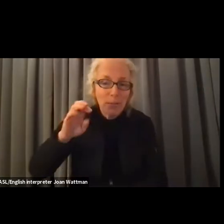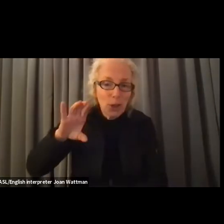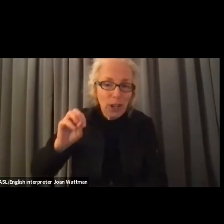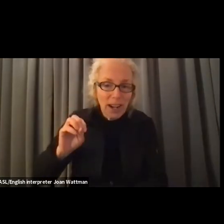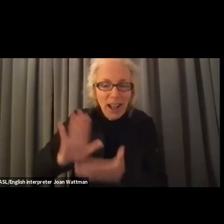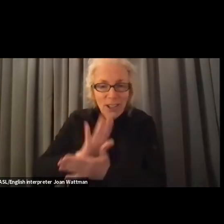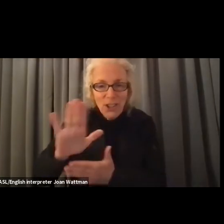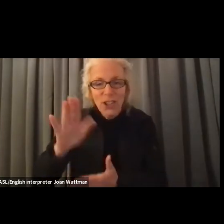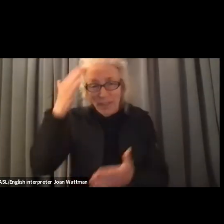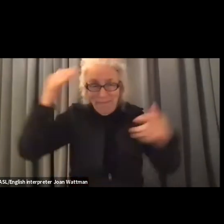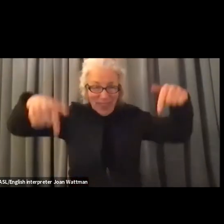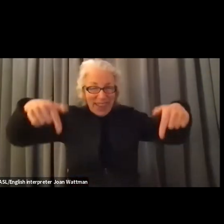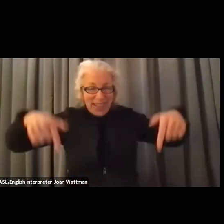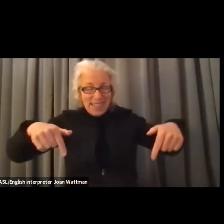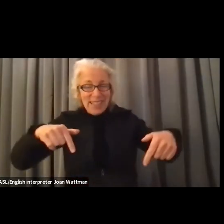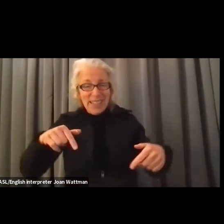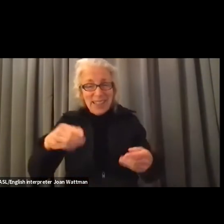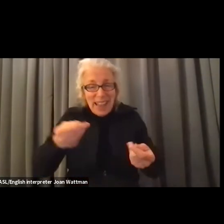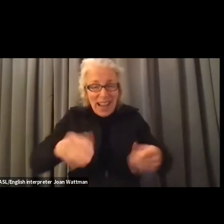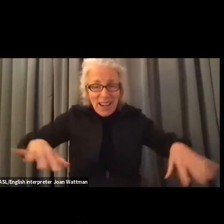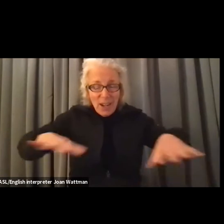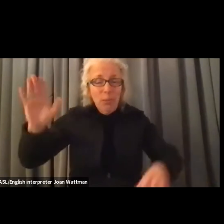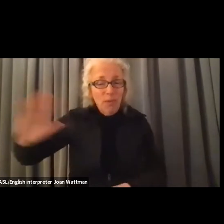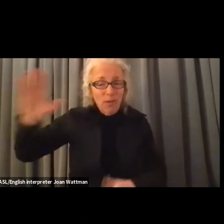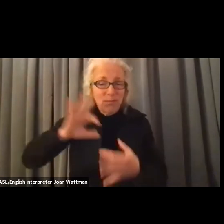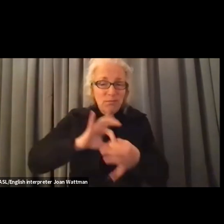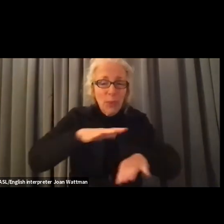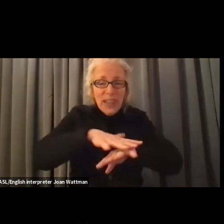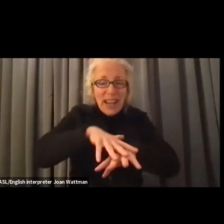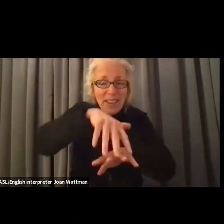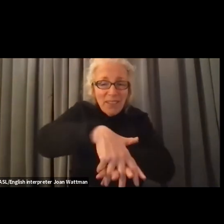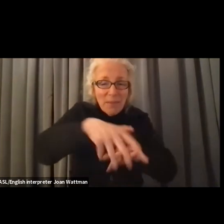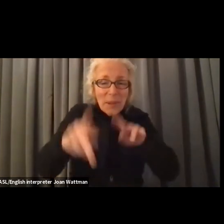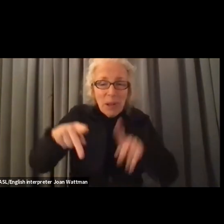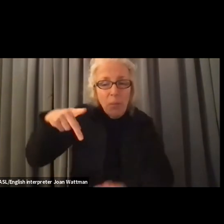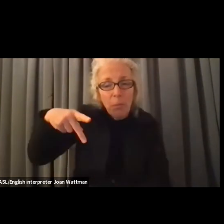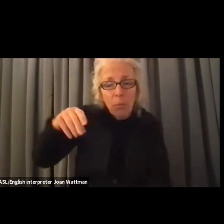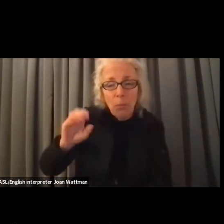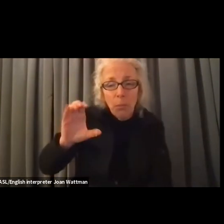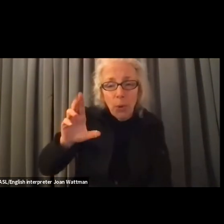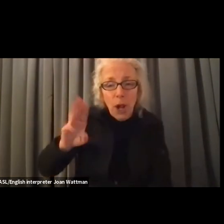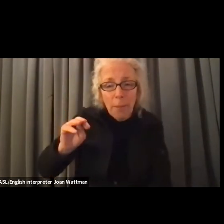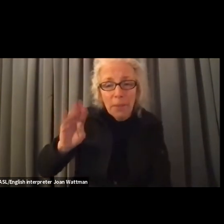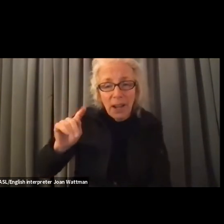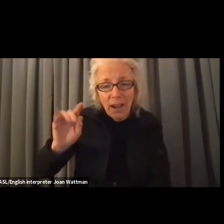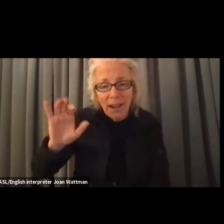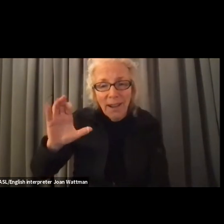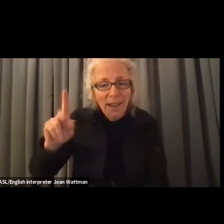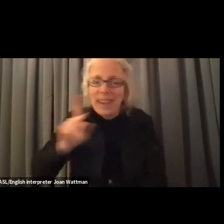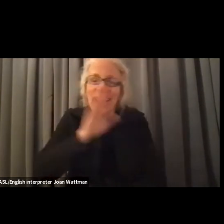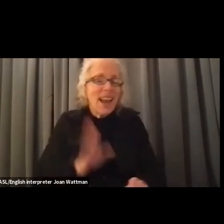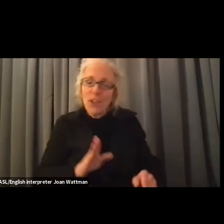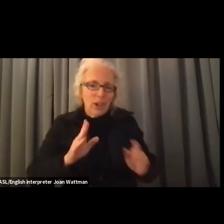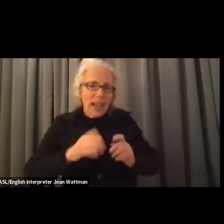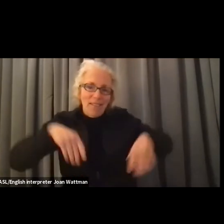from unceded Pecumtuck land. We understand that naming this is not enough. We do this as a way of acknowledging